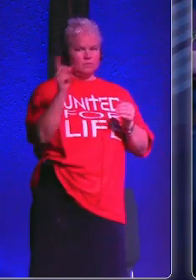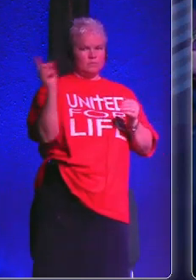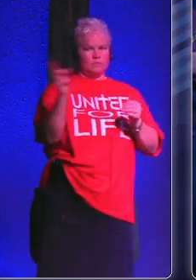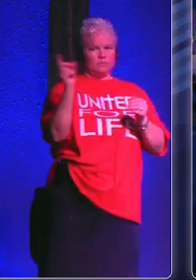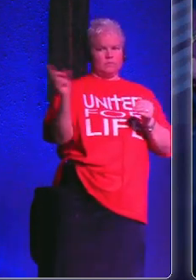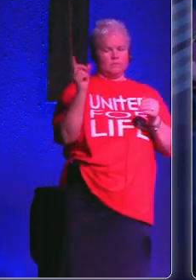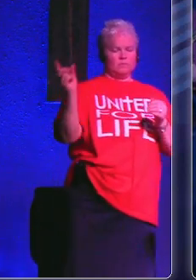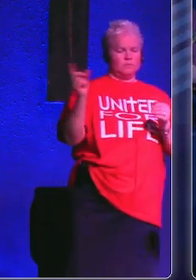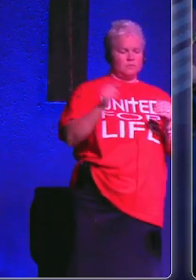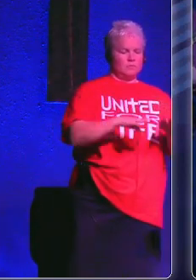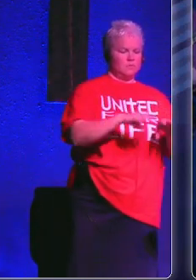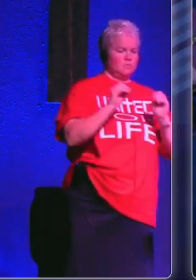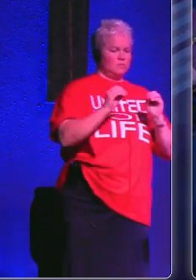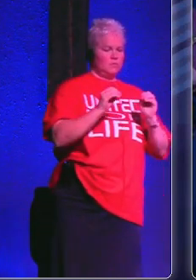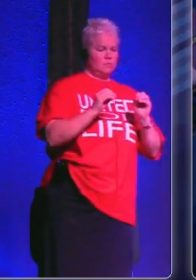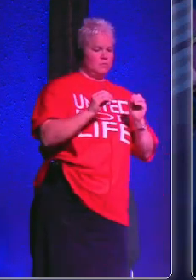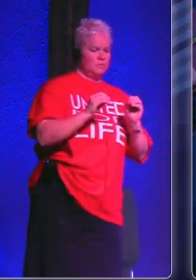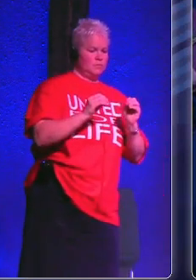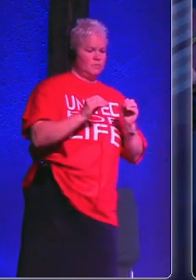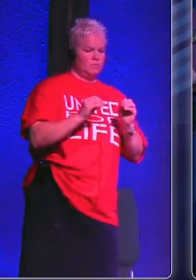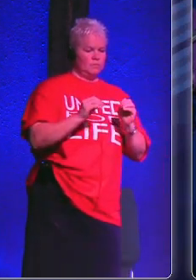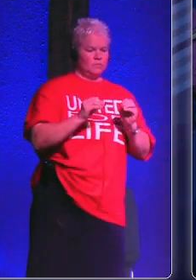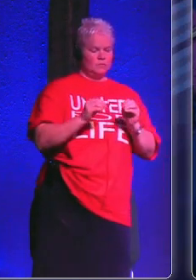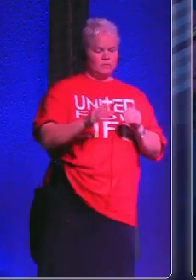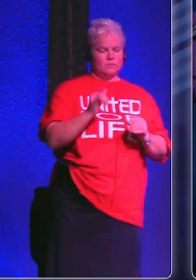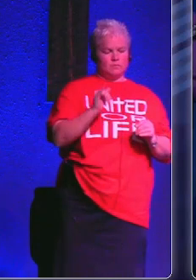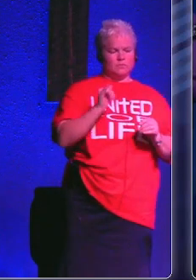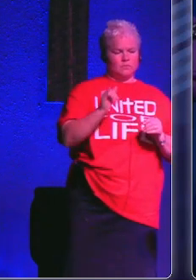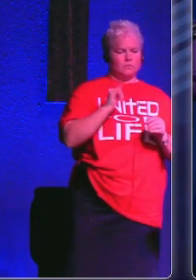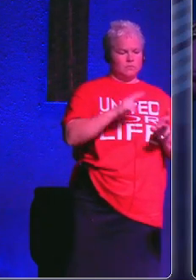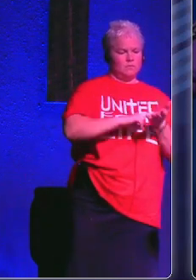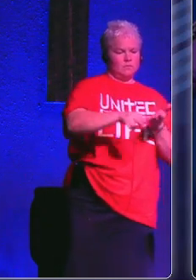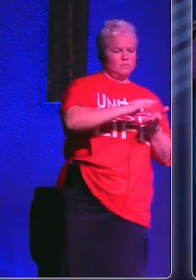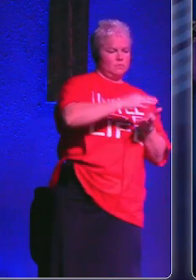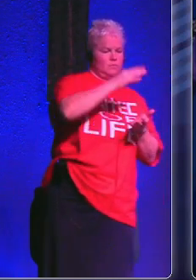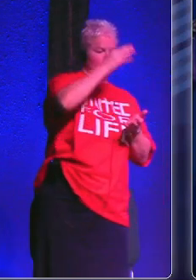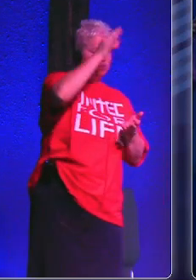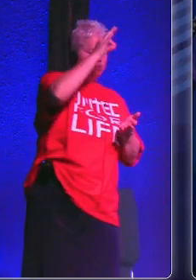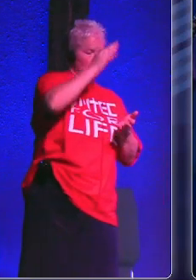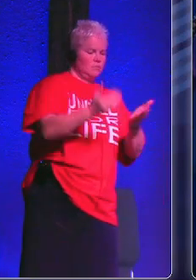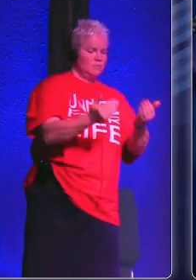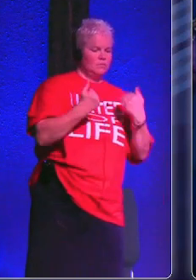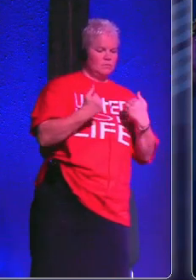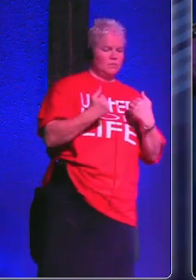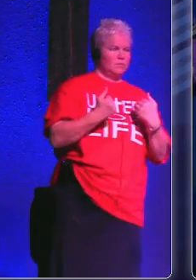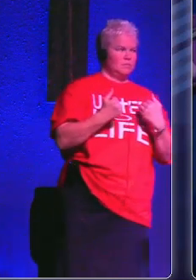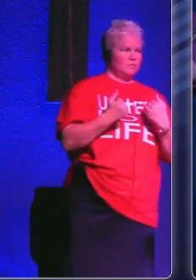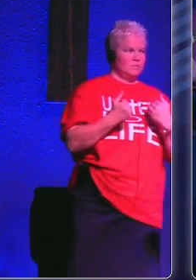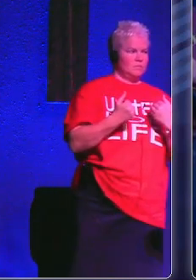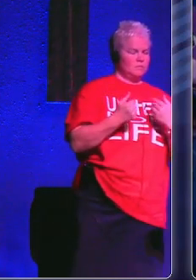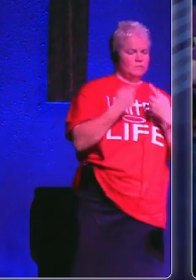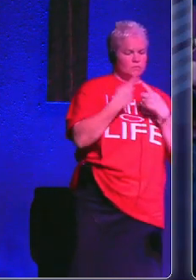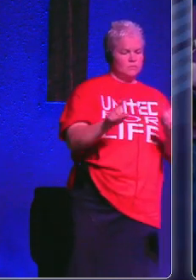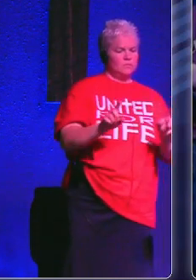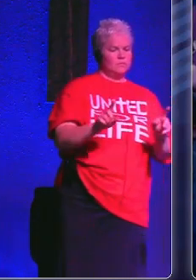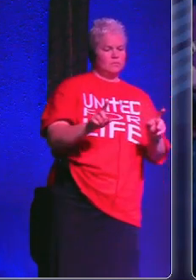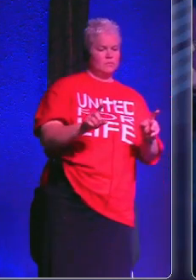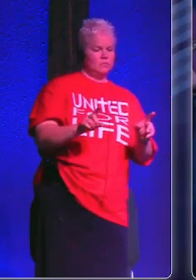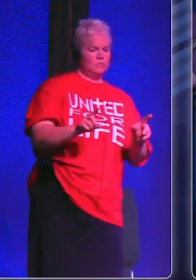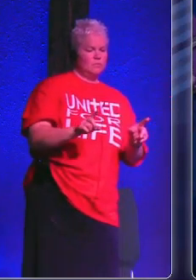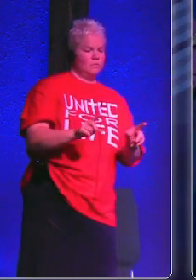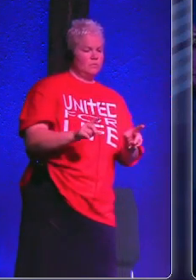always, to either leave here the same or to allow the Holy Spirit in and to leave here